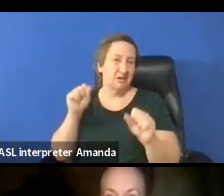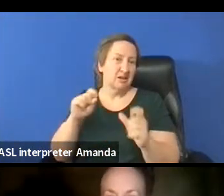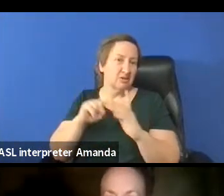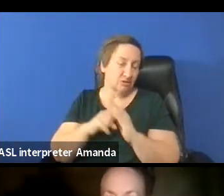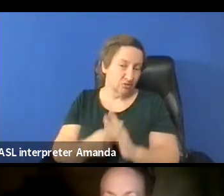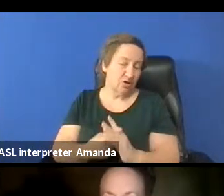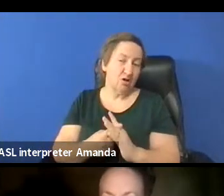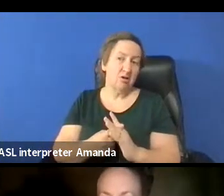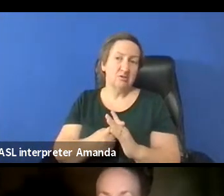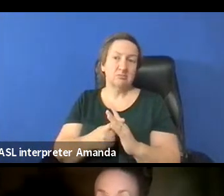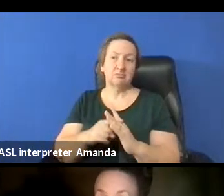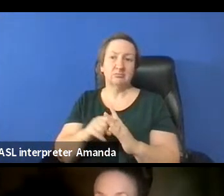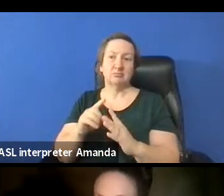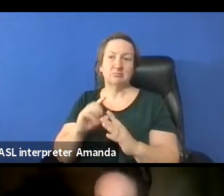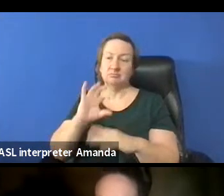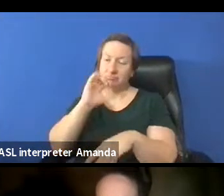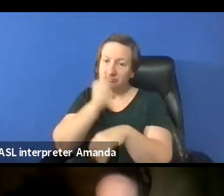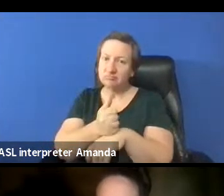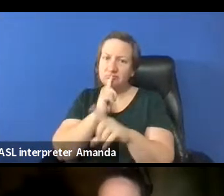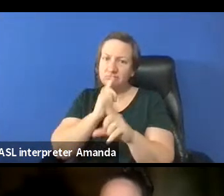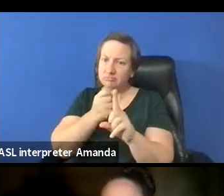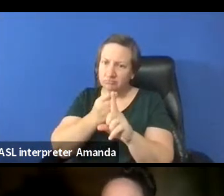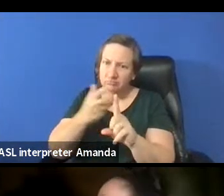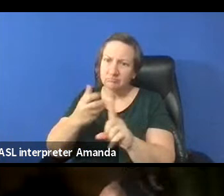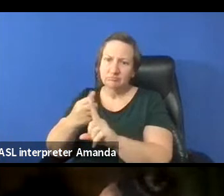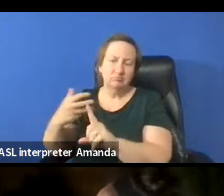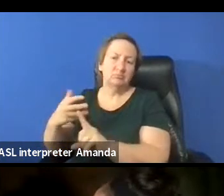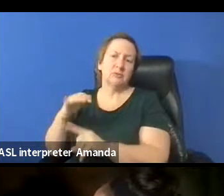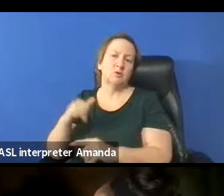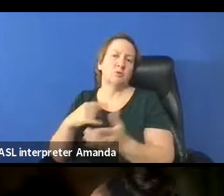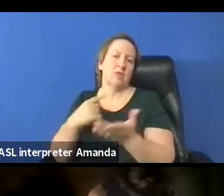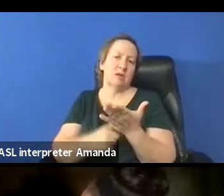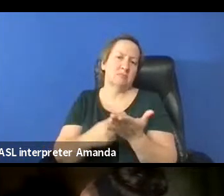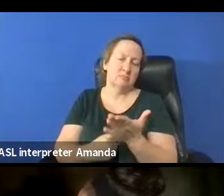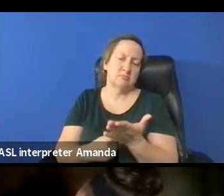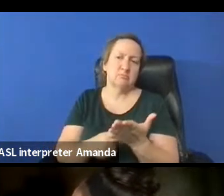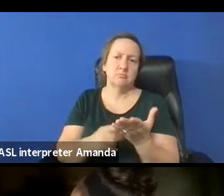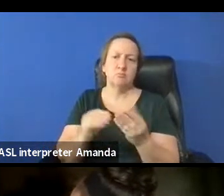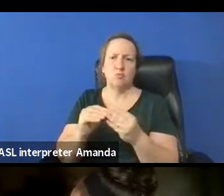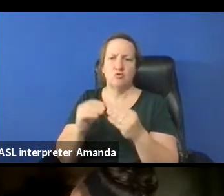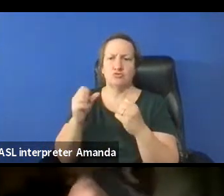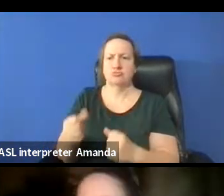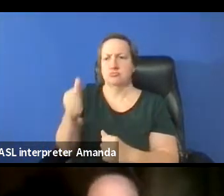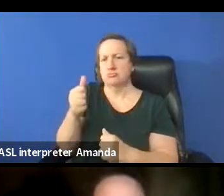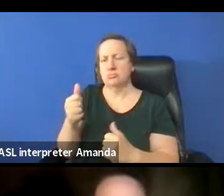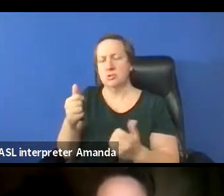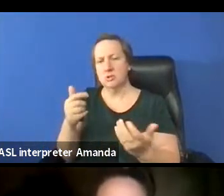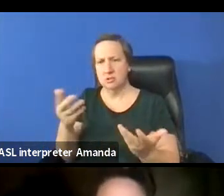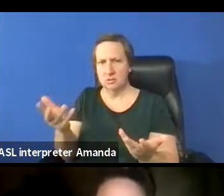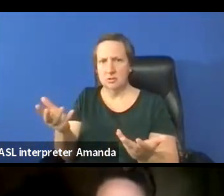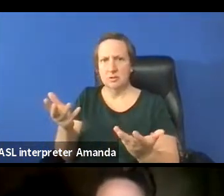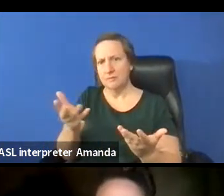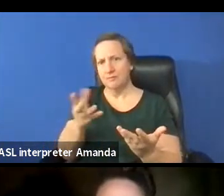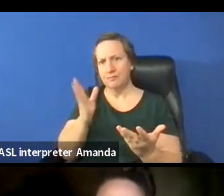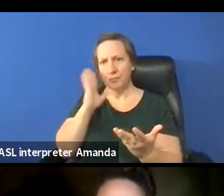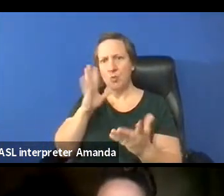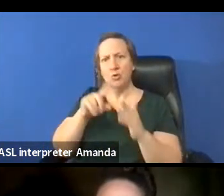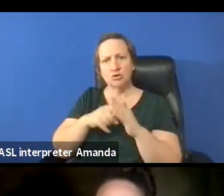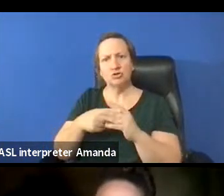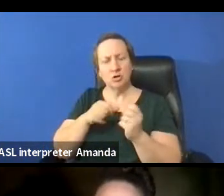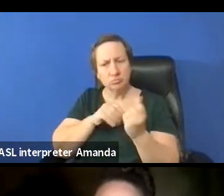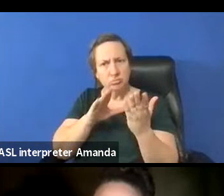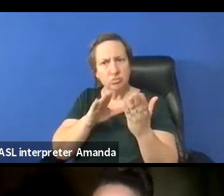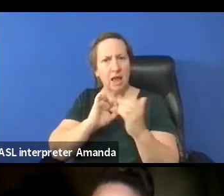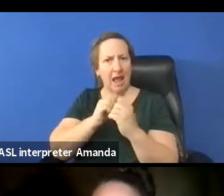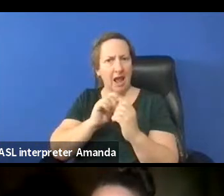some meat to that conversation and to that that really does start to address